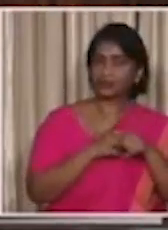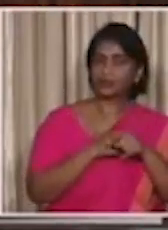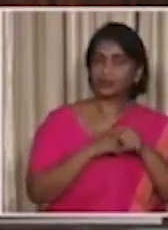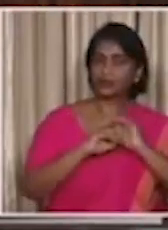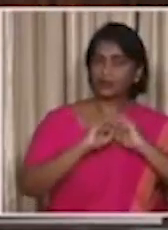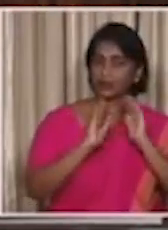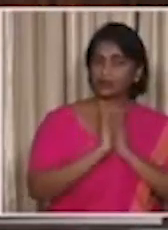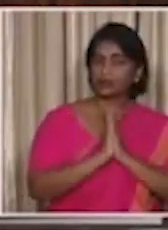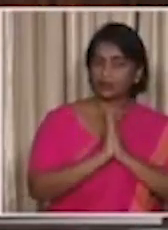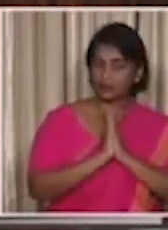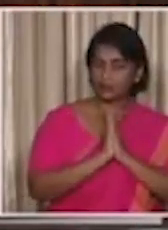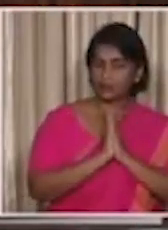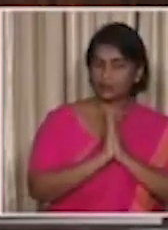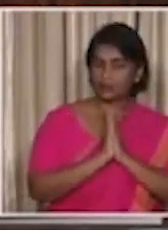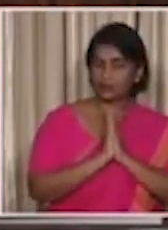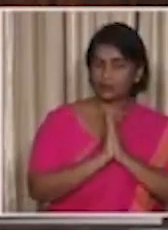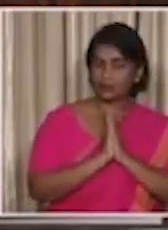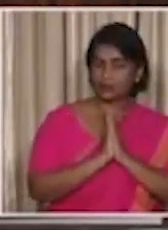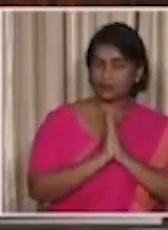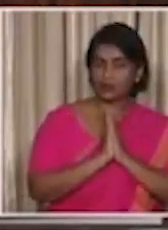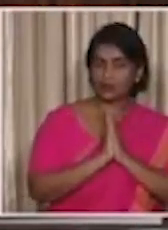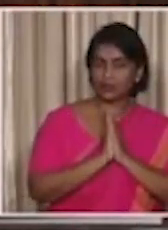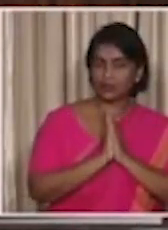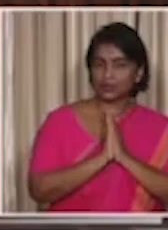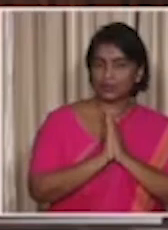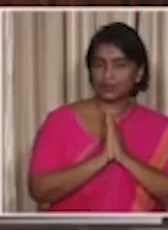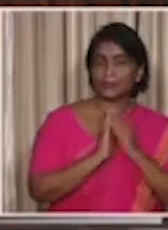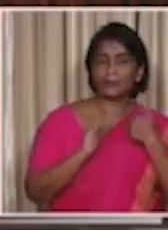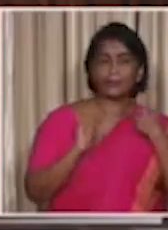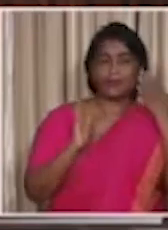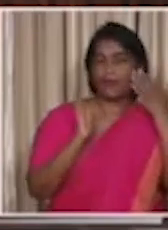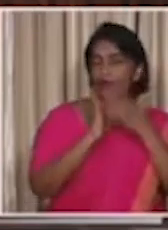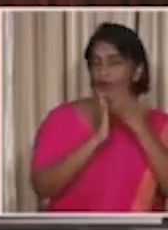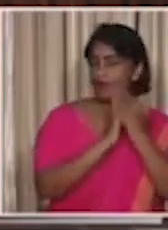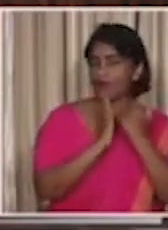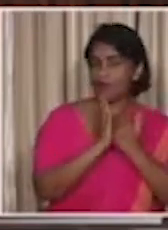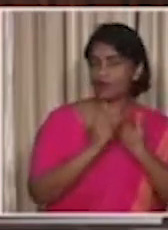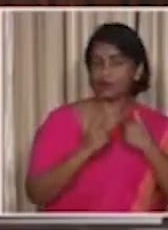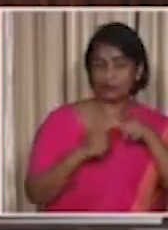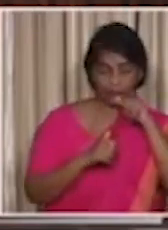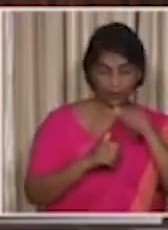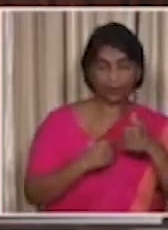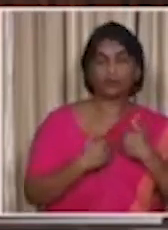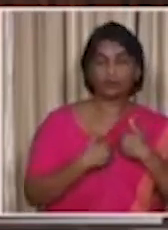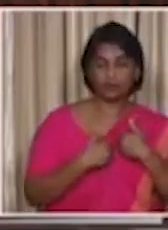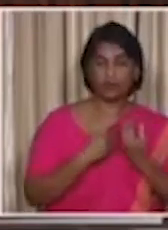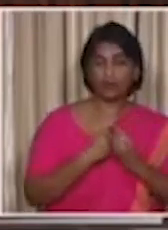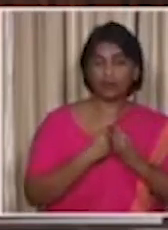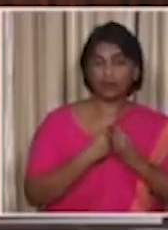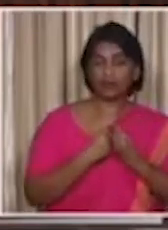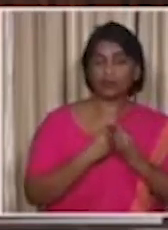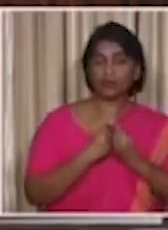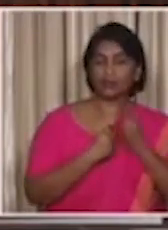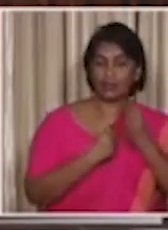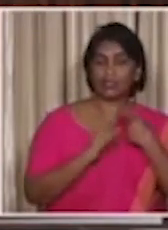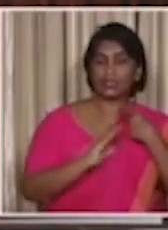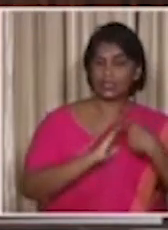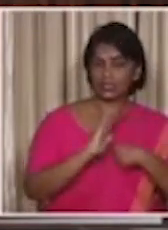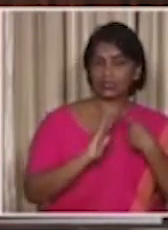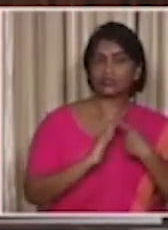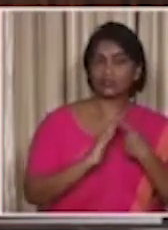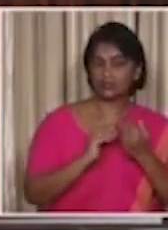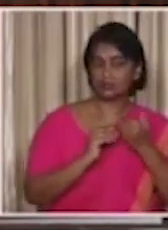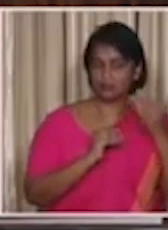me close to home. I intend not to let it die. I have not given up to my Sri Lanka